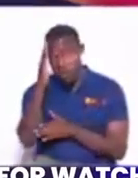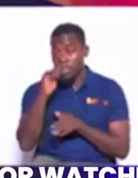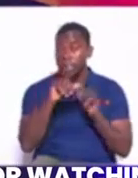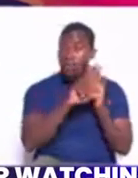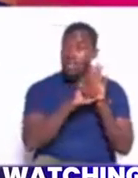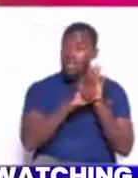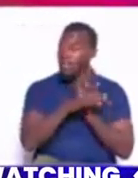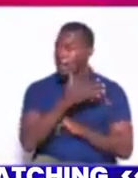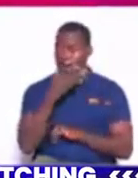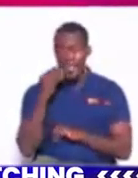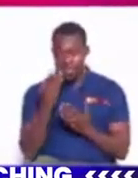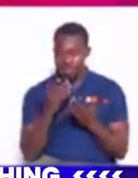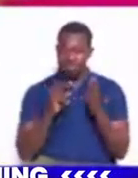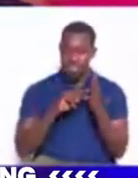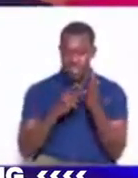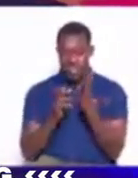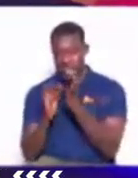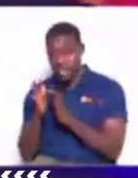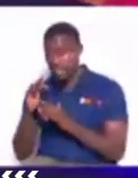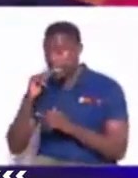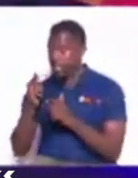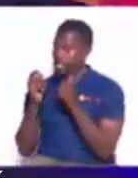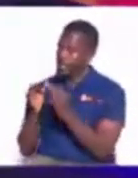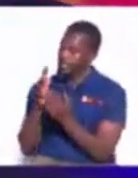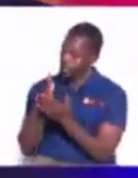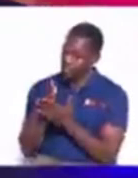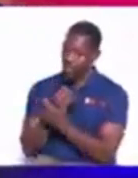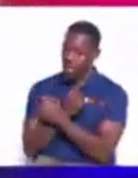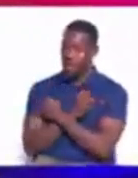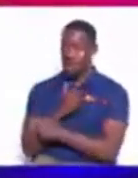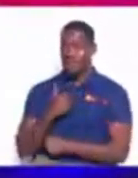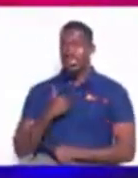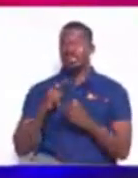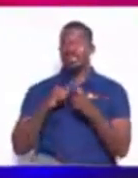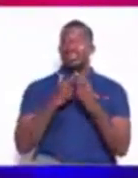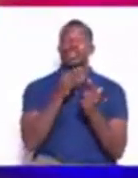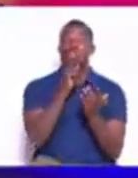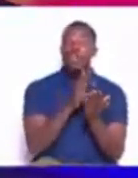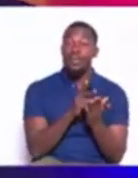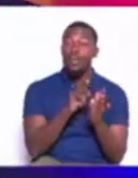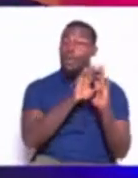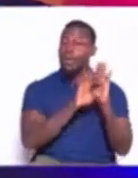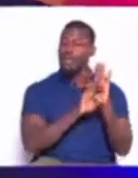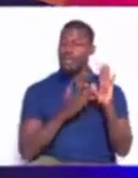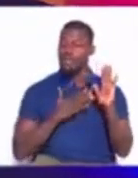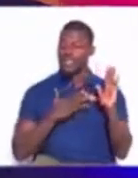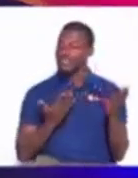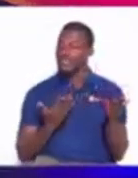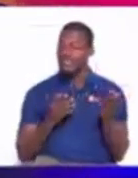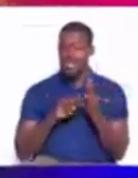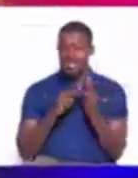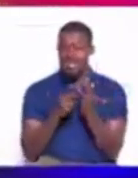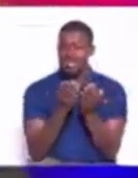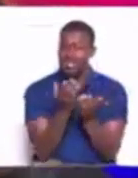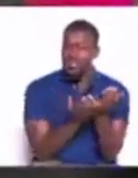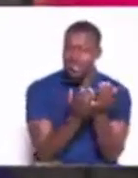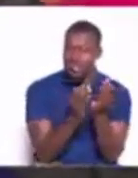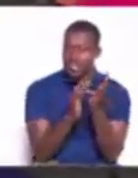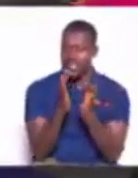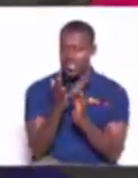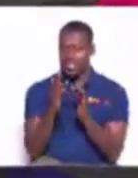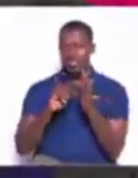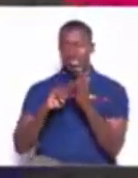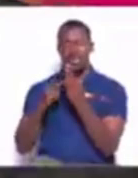Jesus says, if you love me, keep my commandments, our service to Christ is based on our love for Christ. When we see